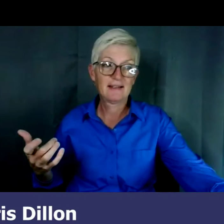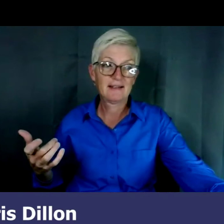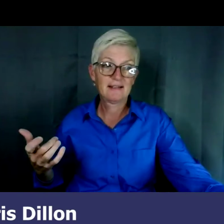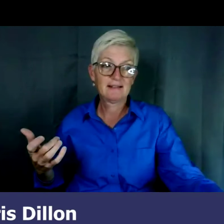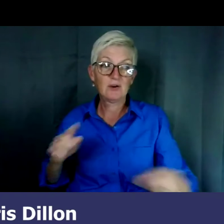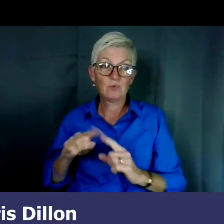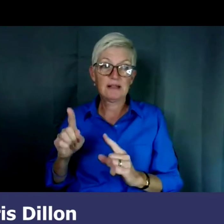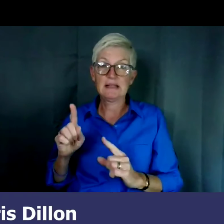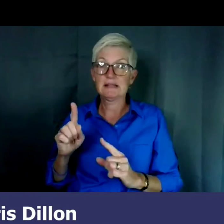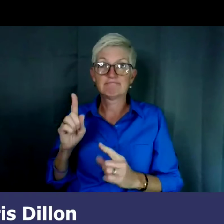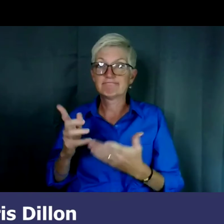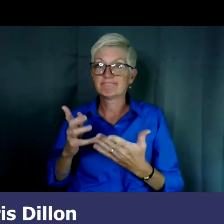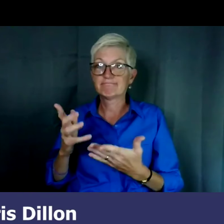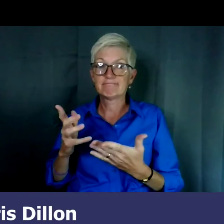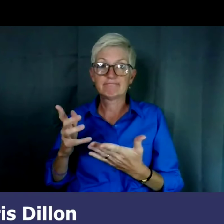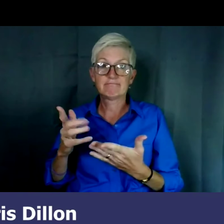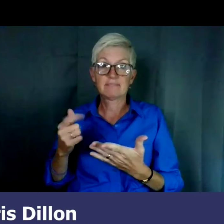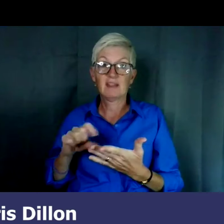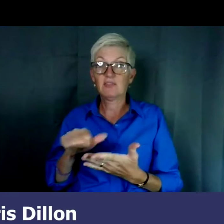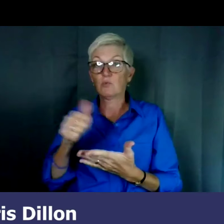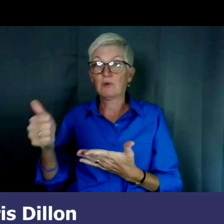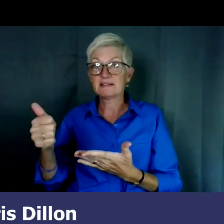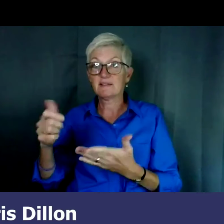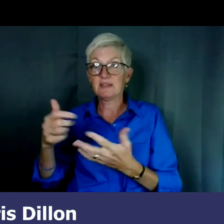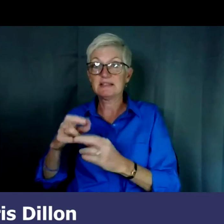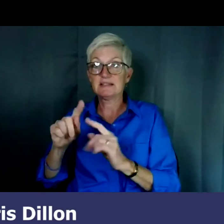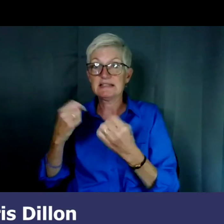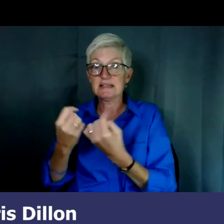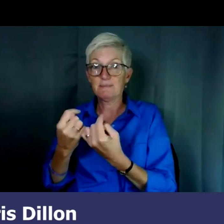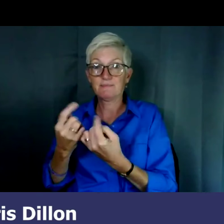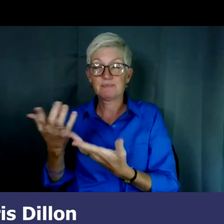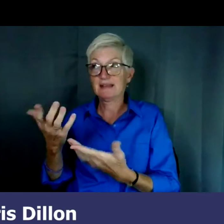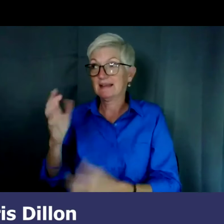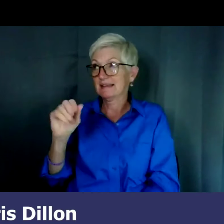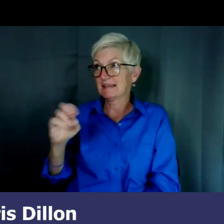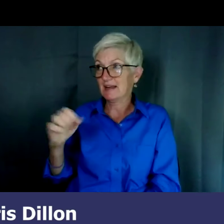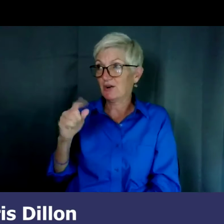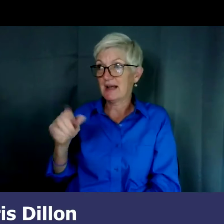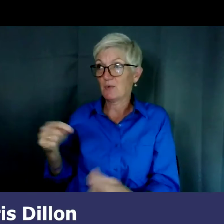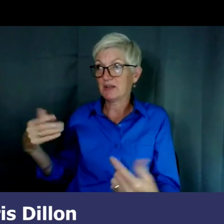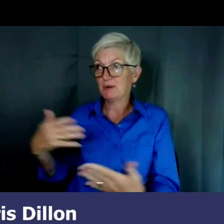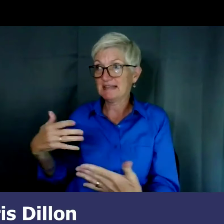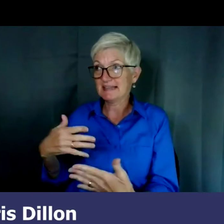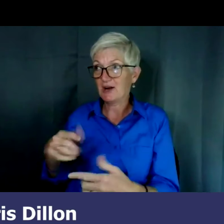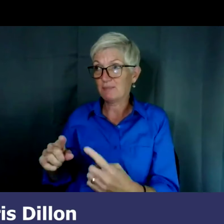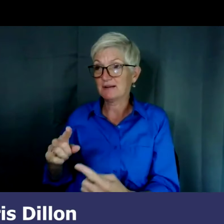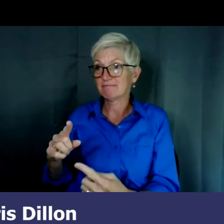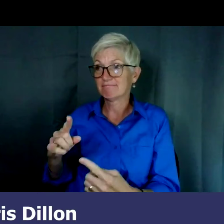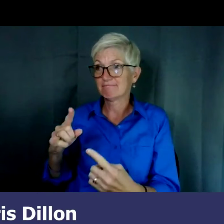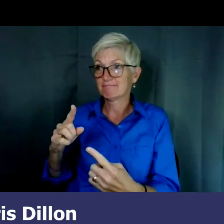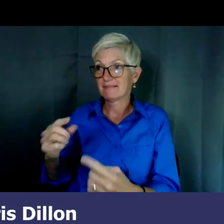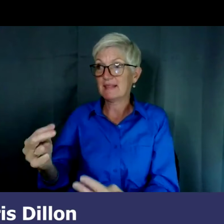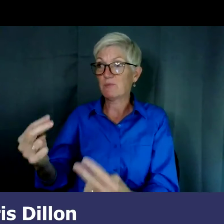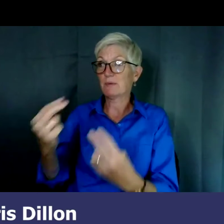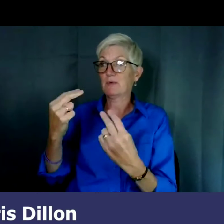signs with the rest of the field disability team. And there's Carrie, don't want to scare you off, but all eyes are going to be on us on